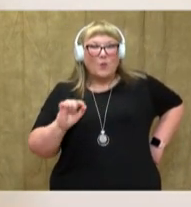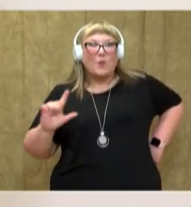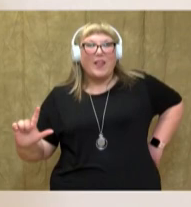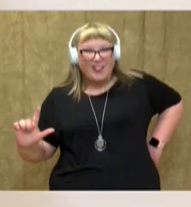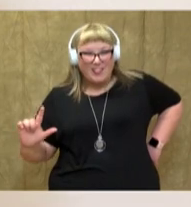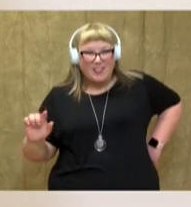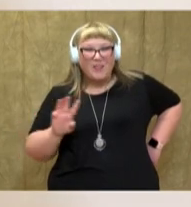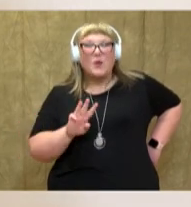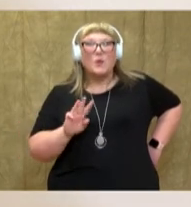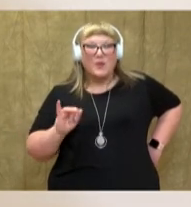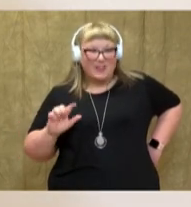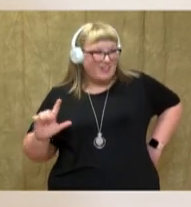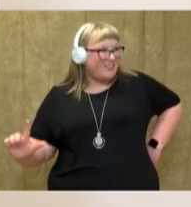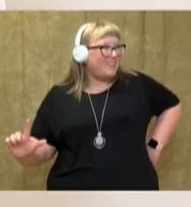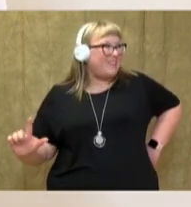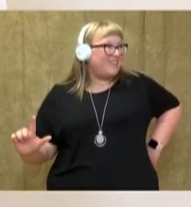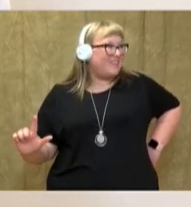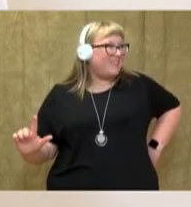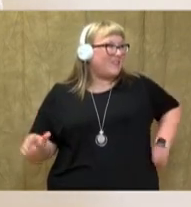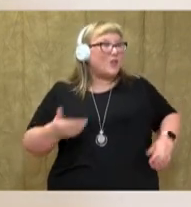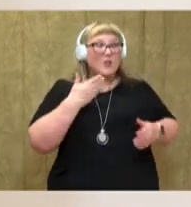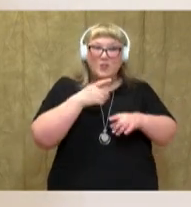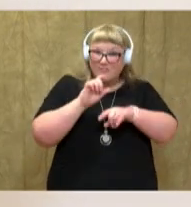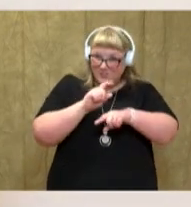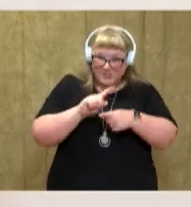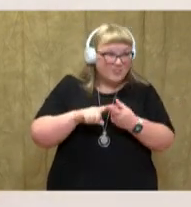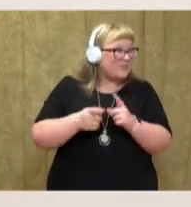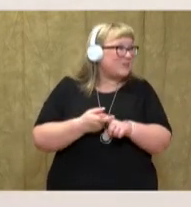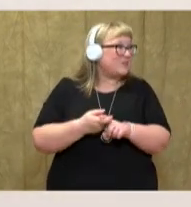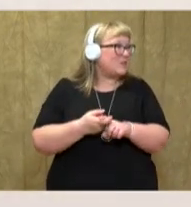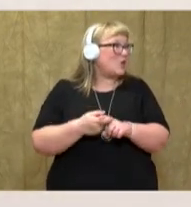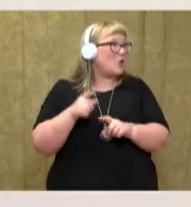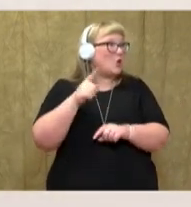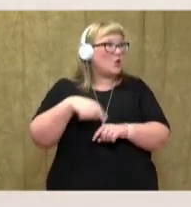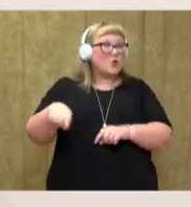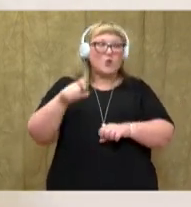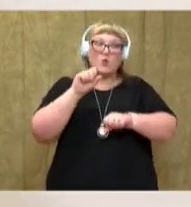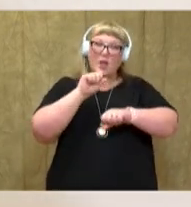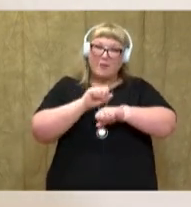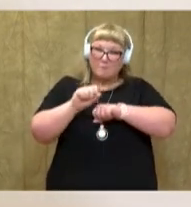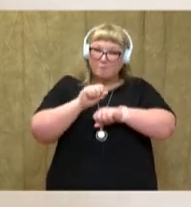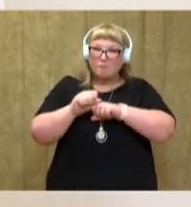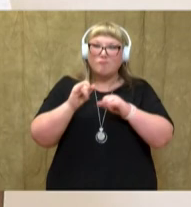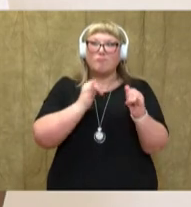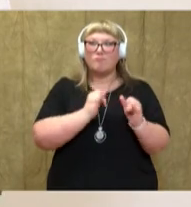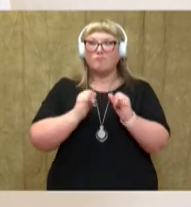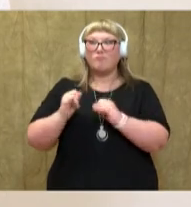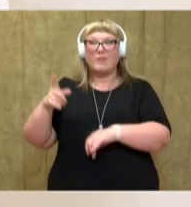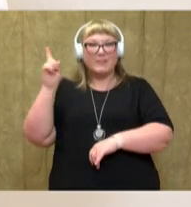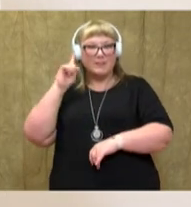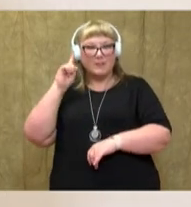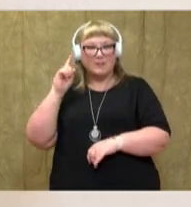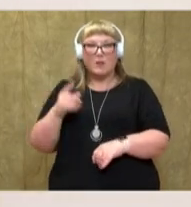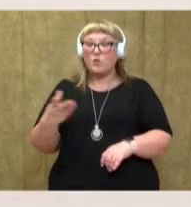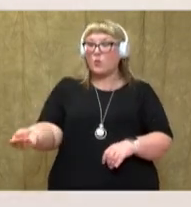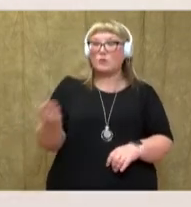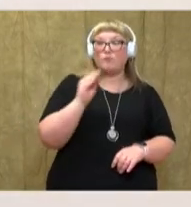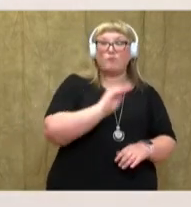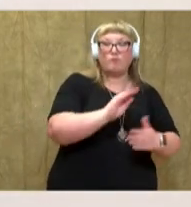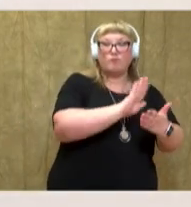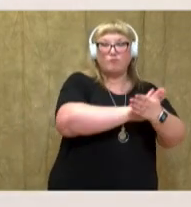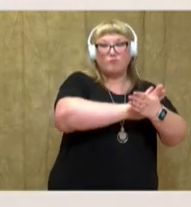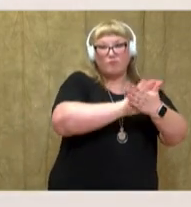W-I-L. Will. Very good, friends. You guys have worked to distinguish those sounds, and I'm going to place our final chip here.